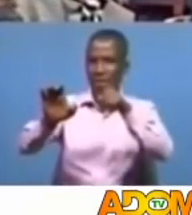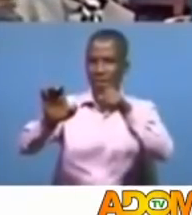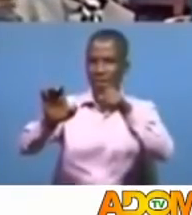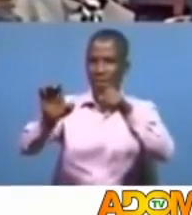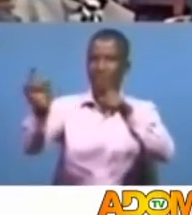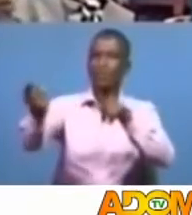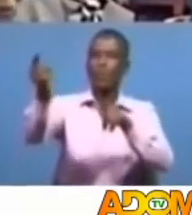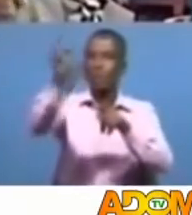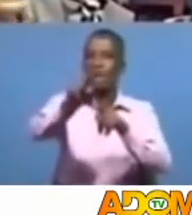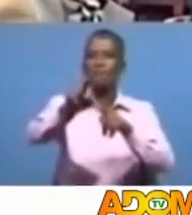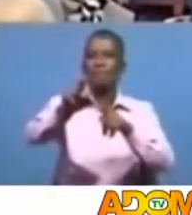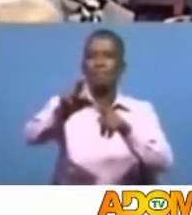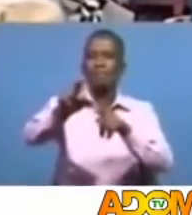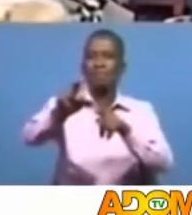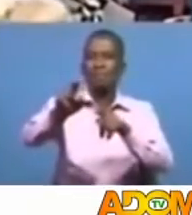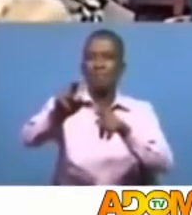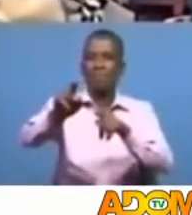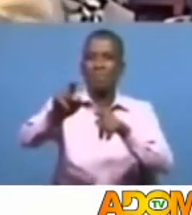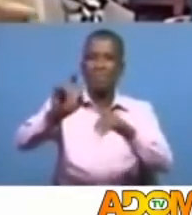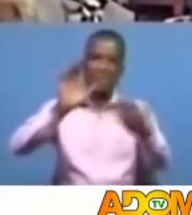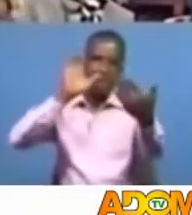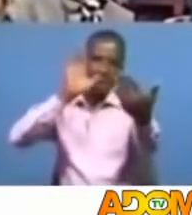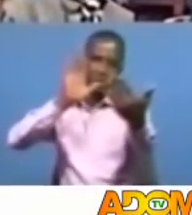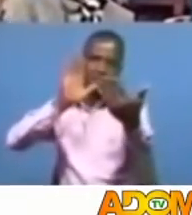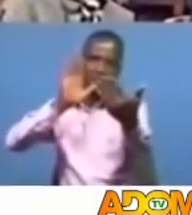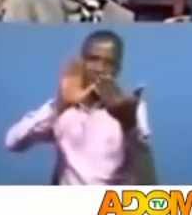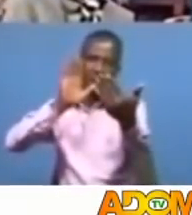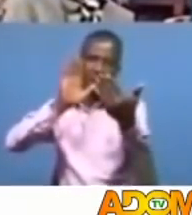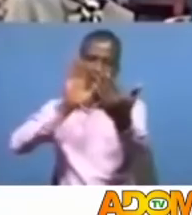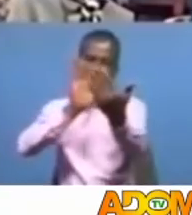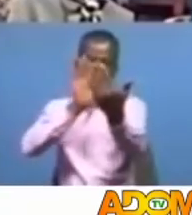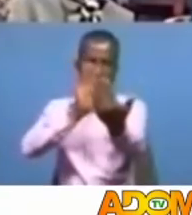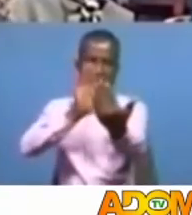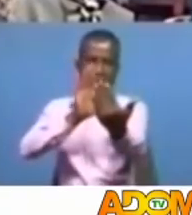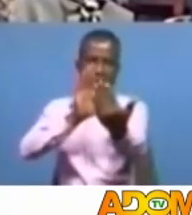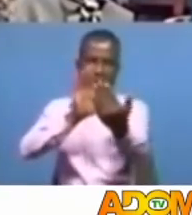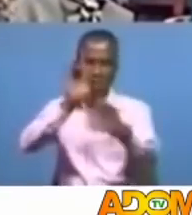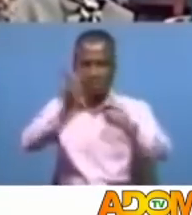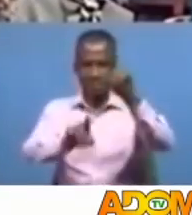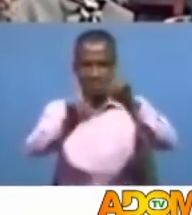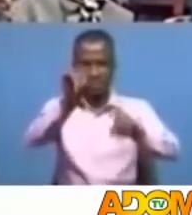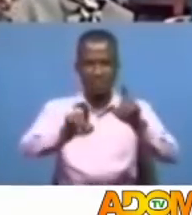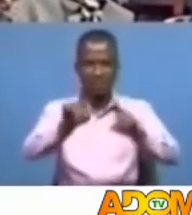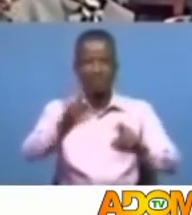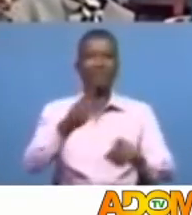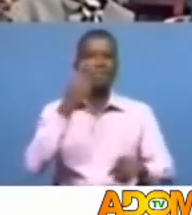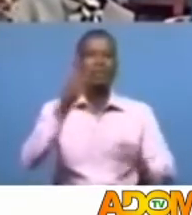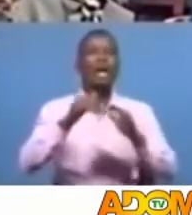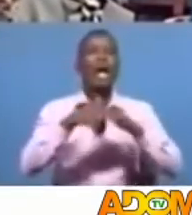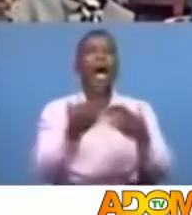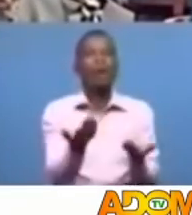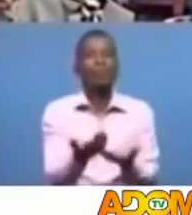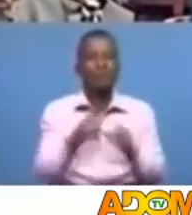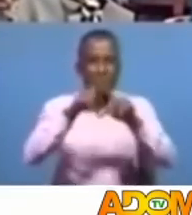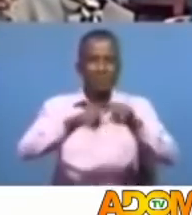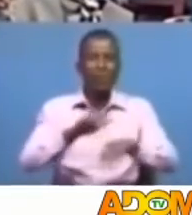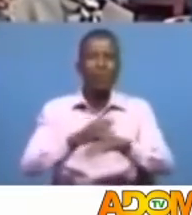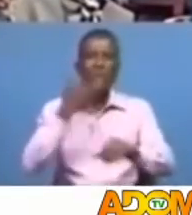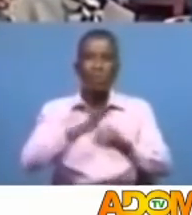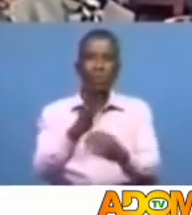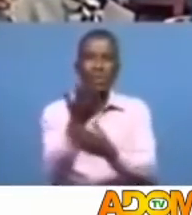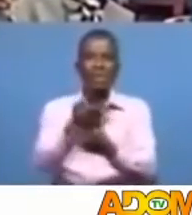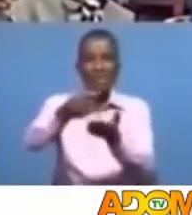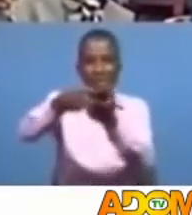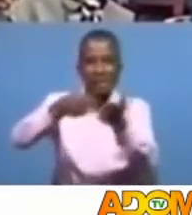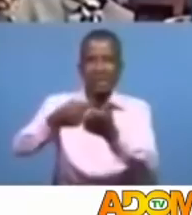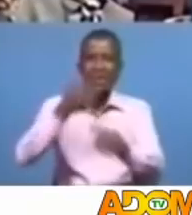to come forward to testify as she indicated on oath she would do. I